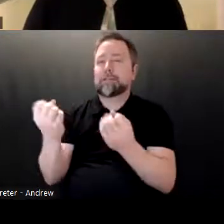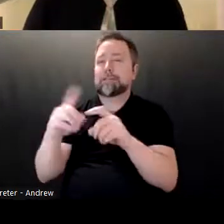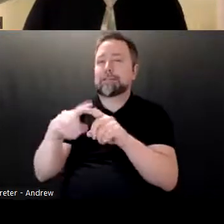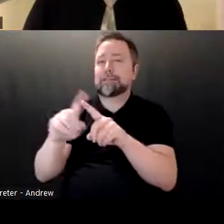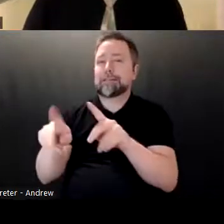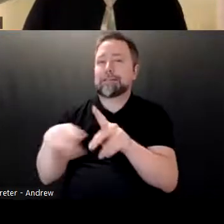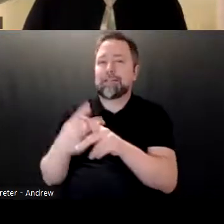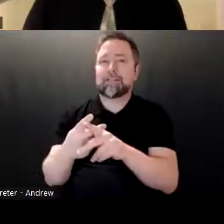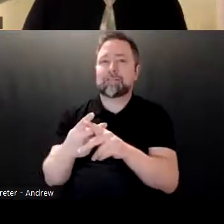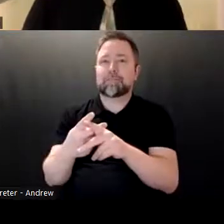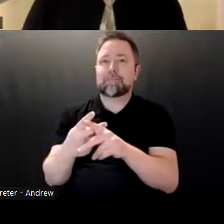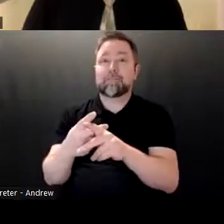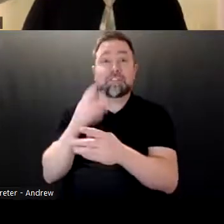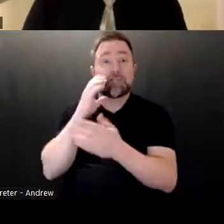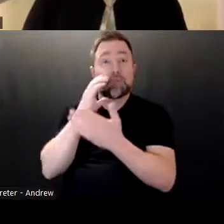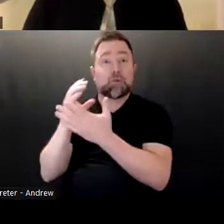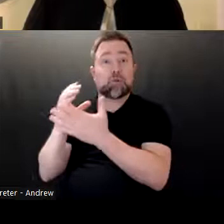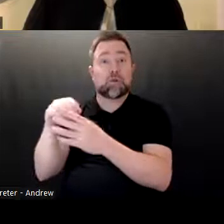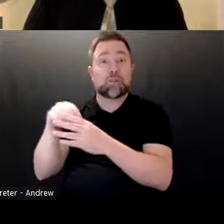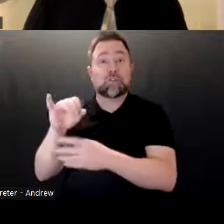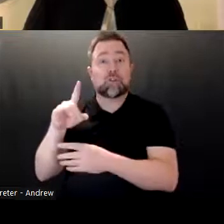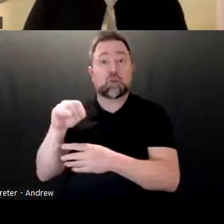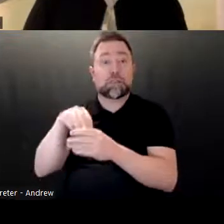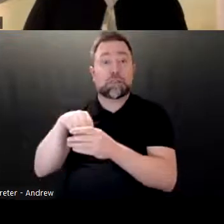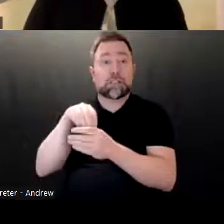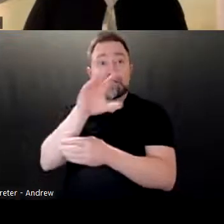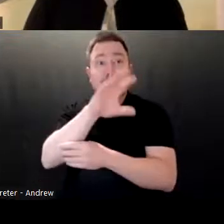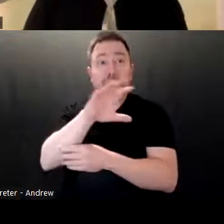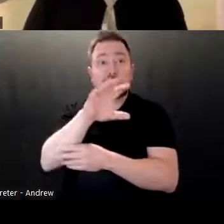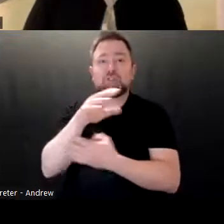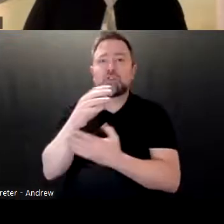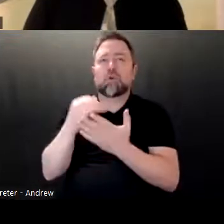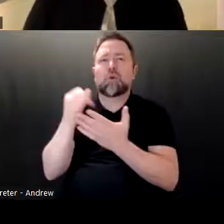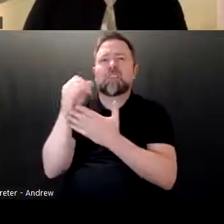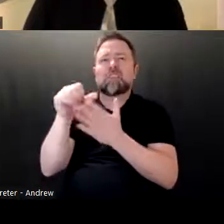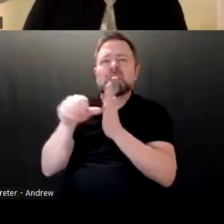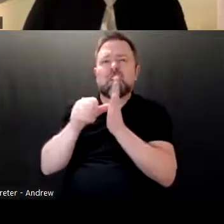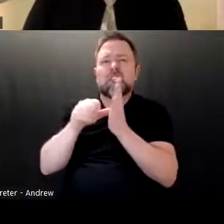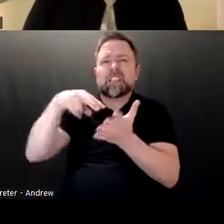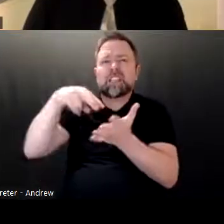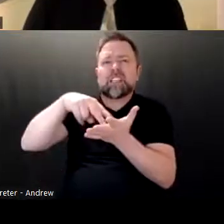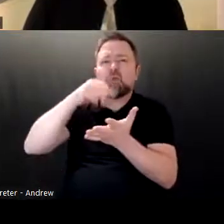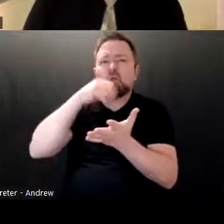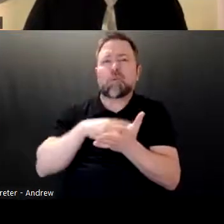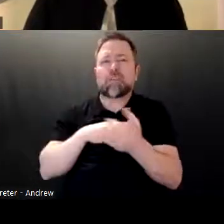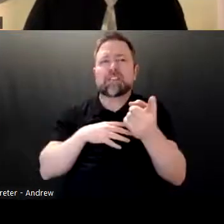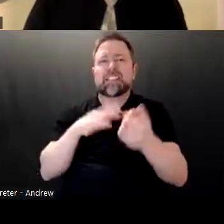real kind of tactile sensibility that Esherick had and really considering all these surfaces.